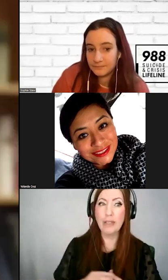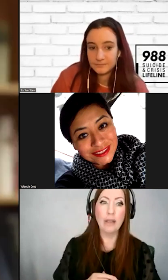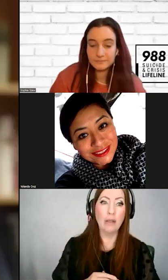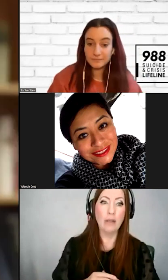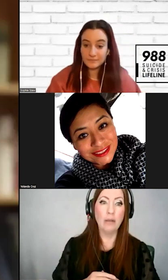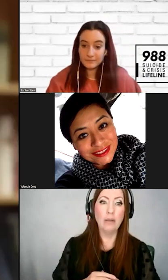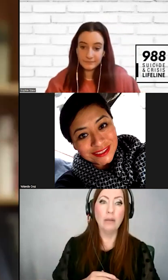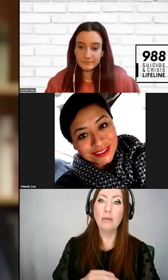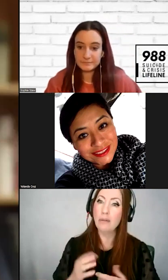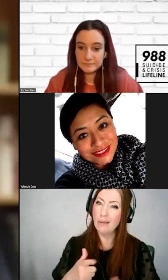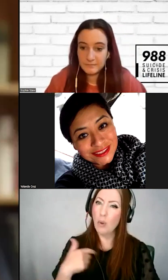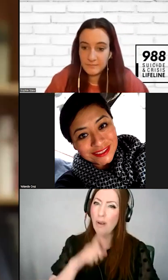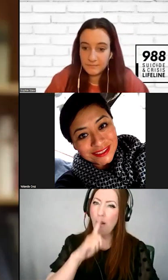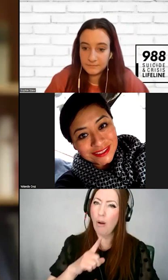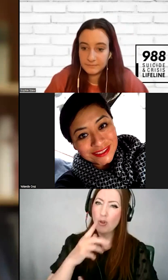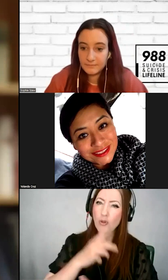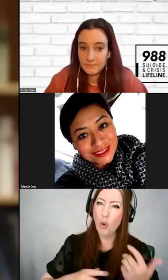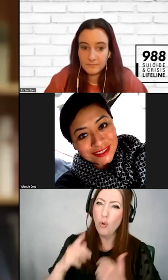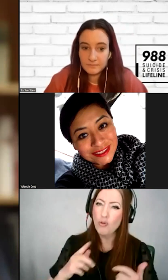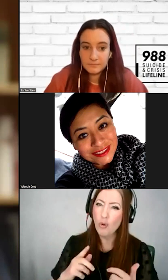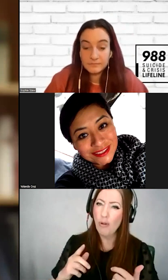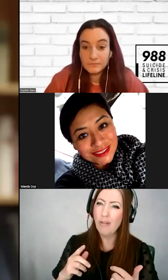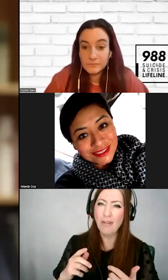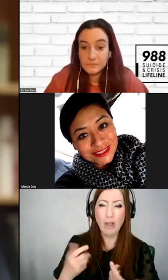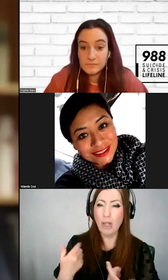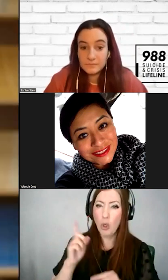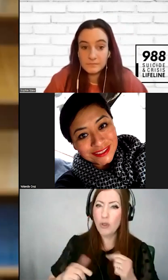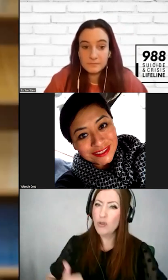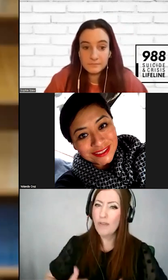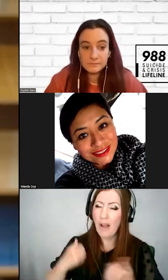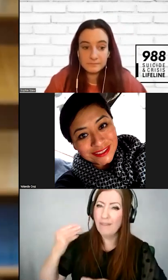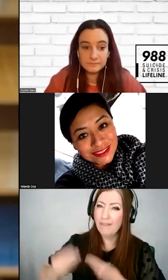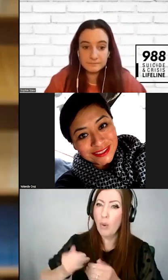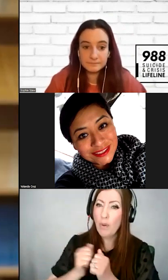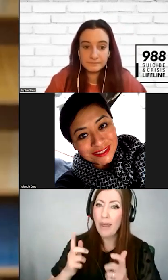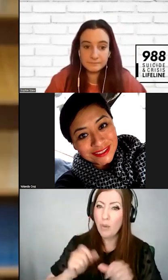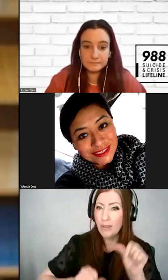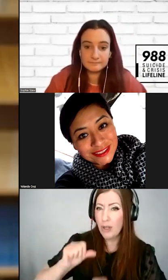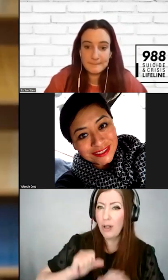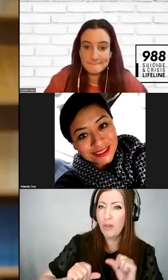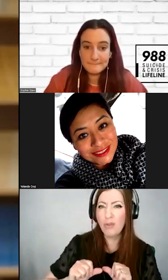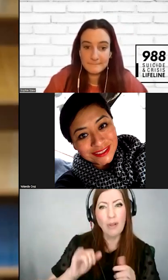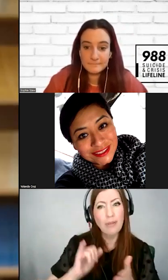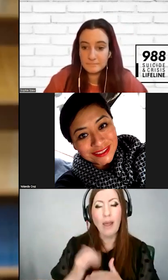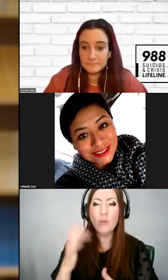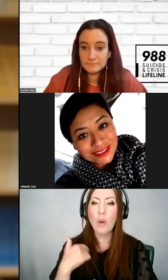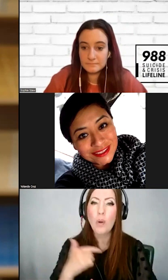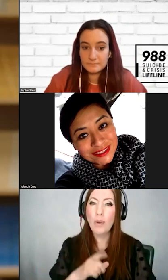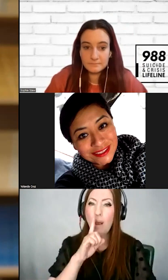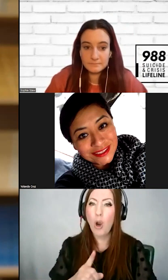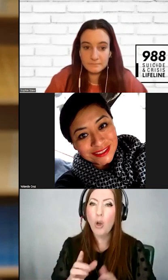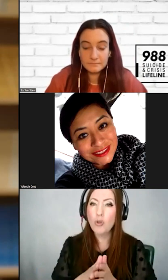But we're social creatures and we couldn't survive ancestrally without each other. That's incidentally why we're